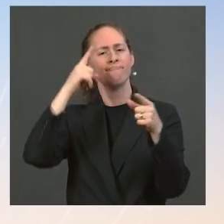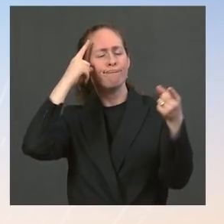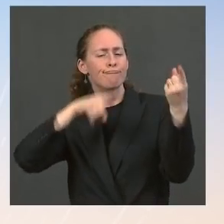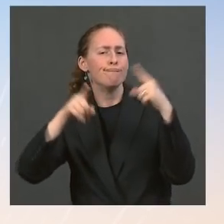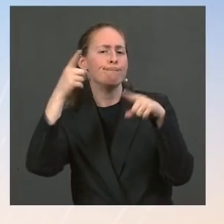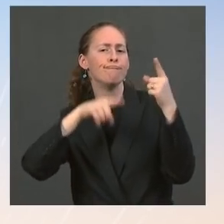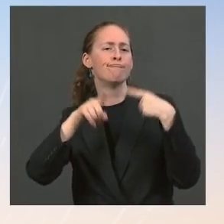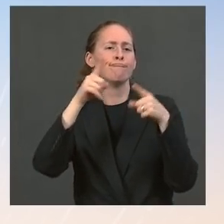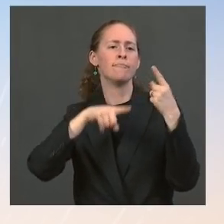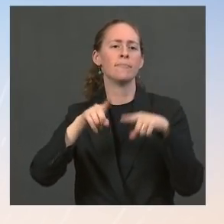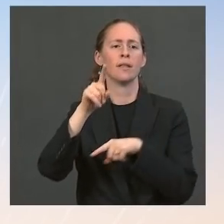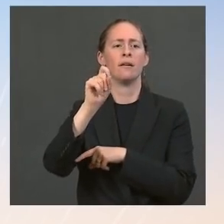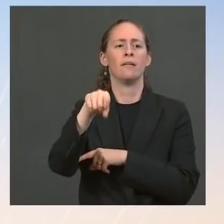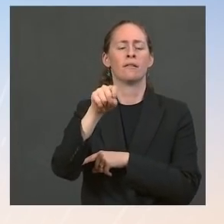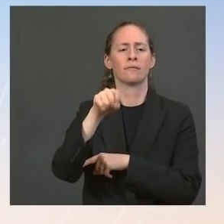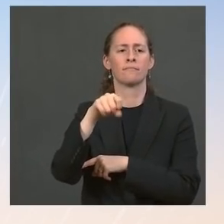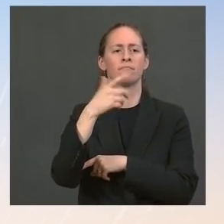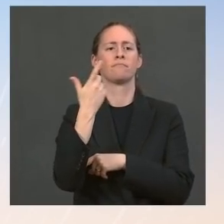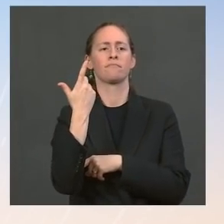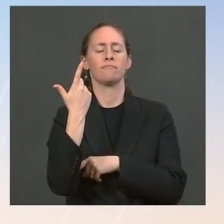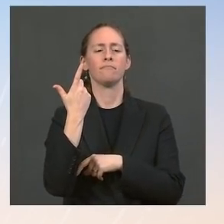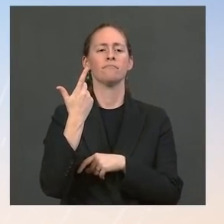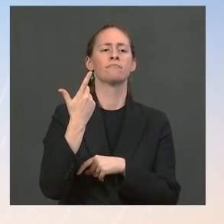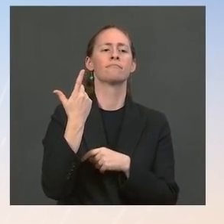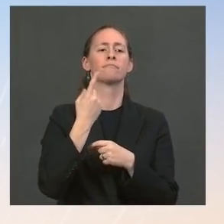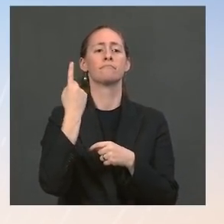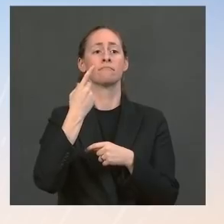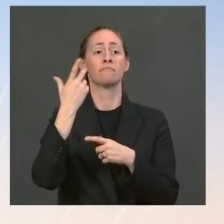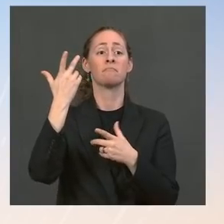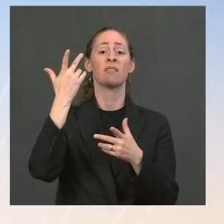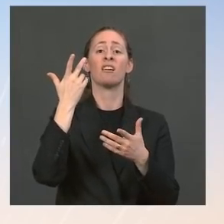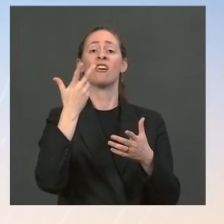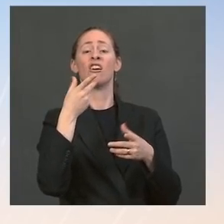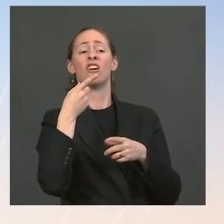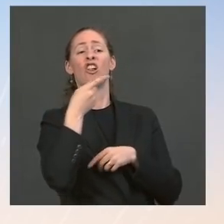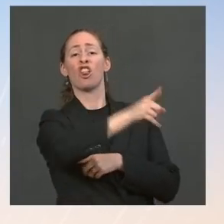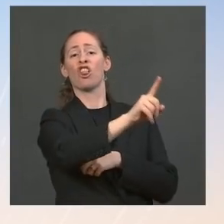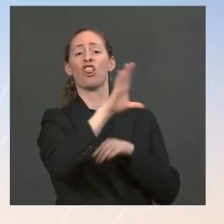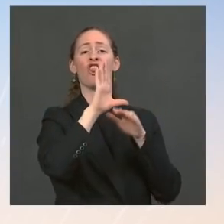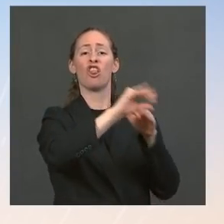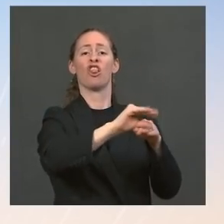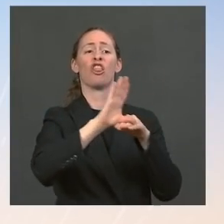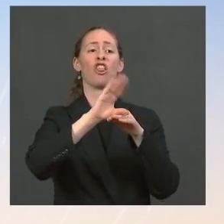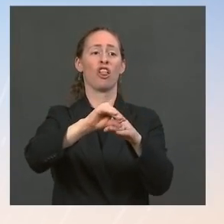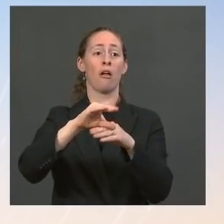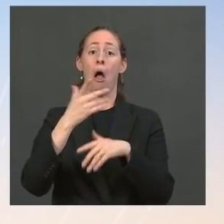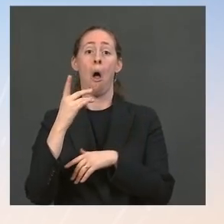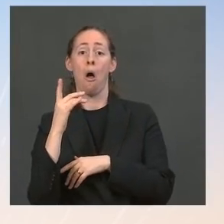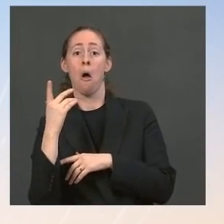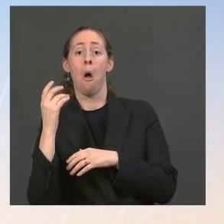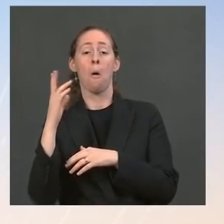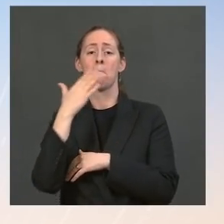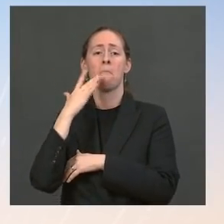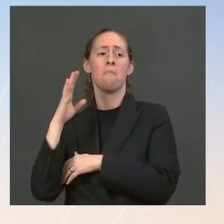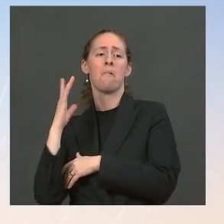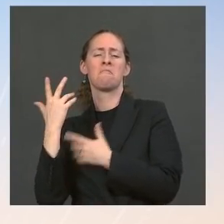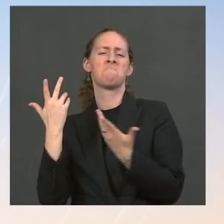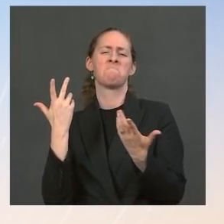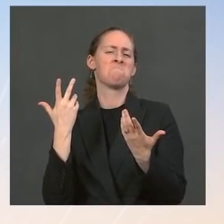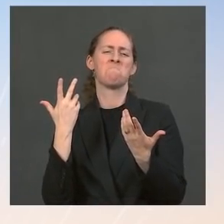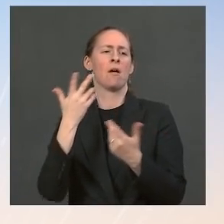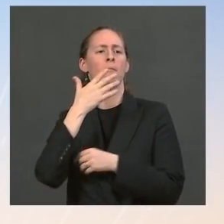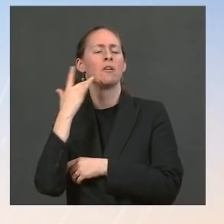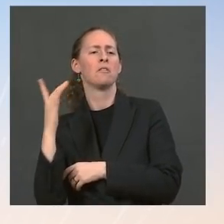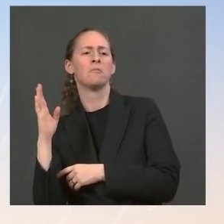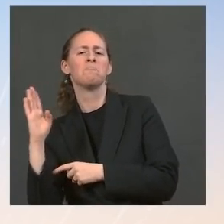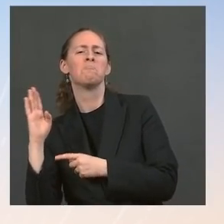out and publicly and argue strongly privately issues we have with foreign governments. But we also